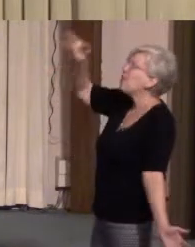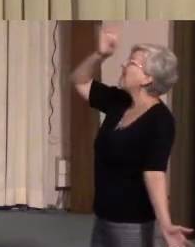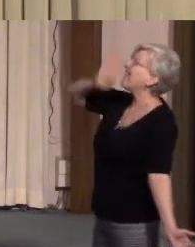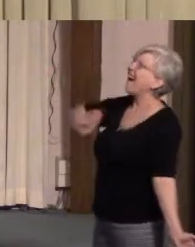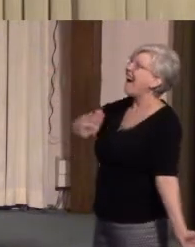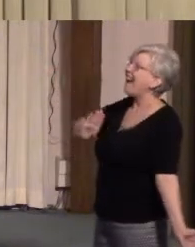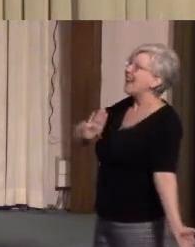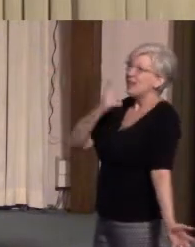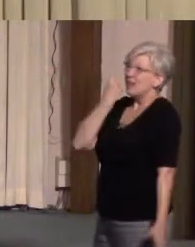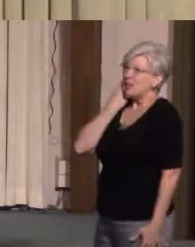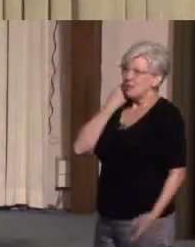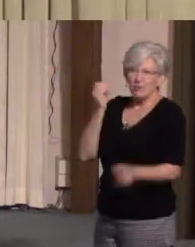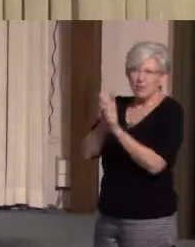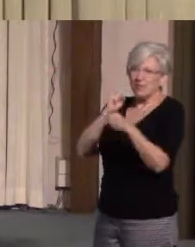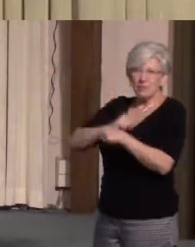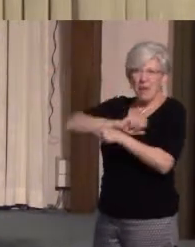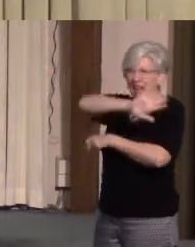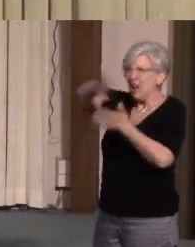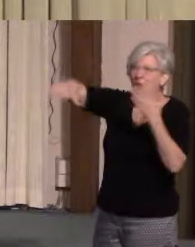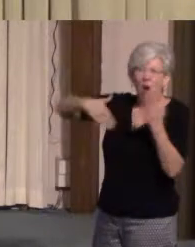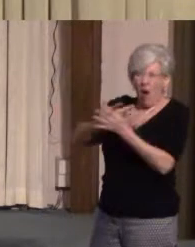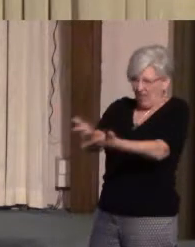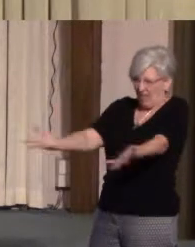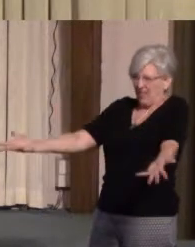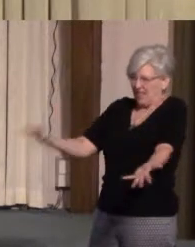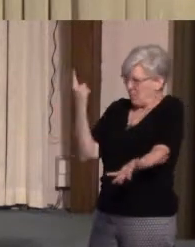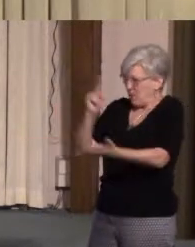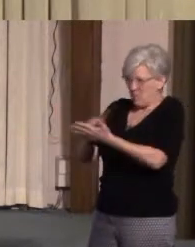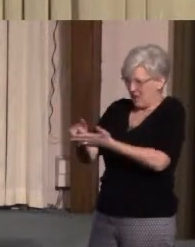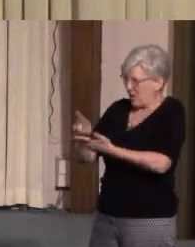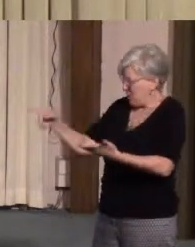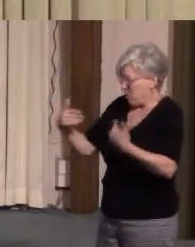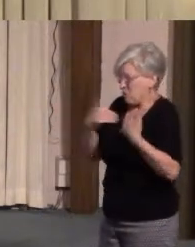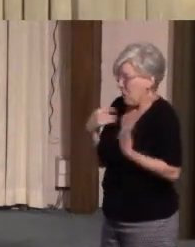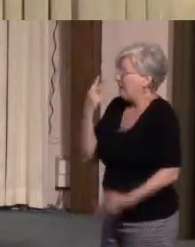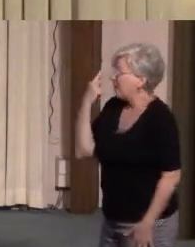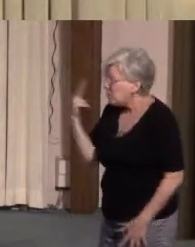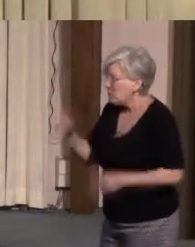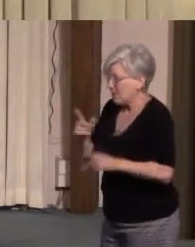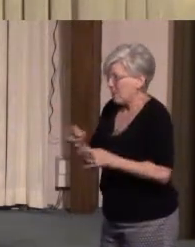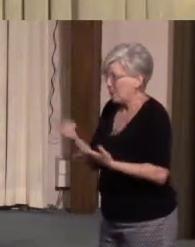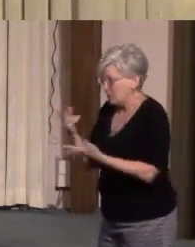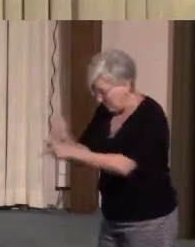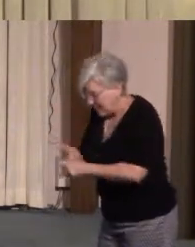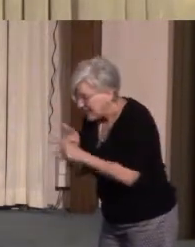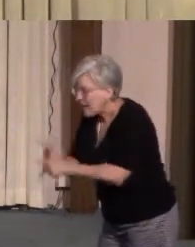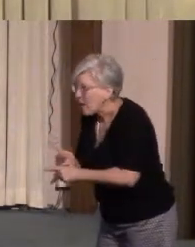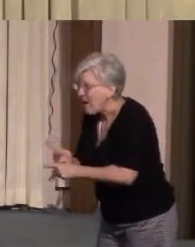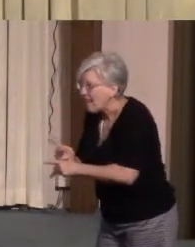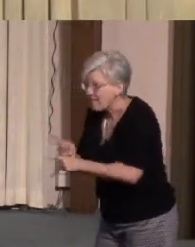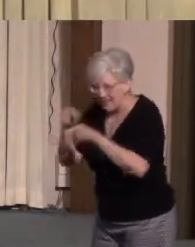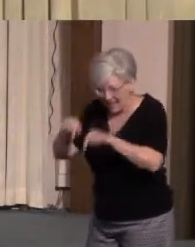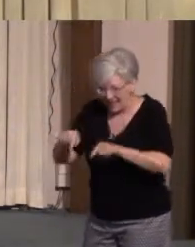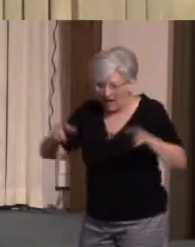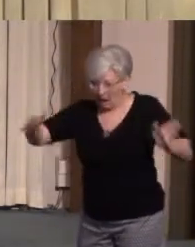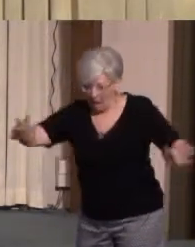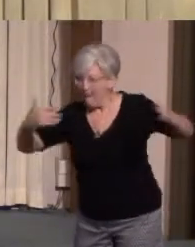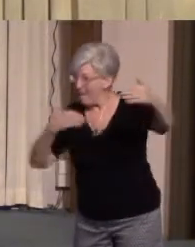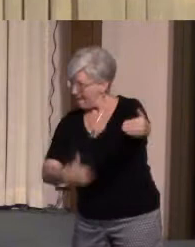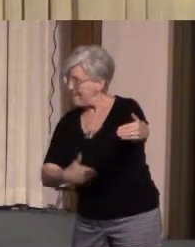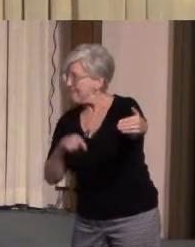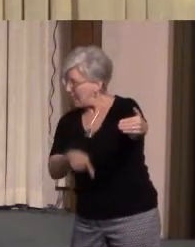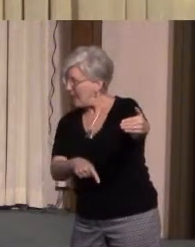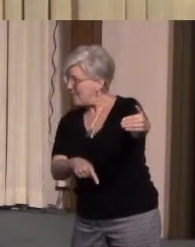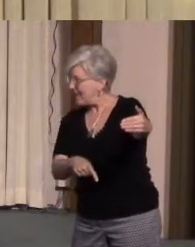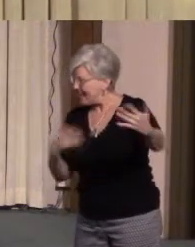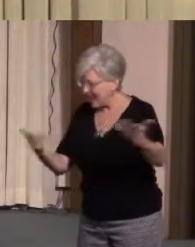You're God, right? You just made the whole creation in a week. You've